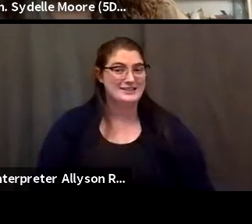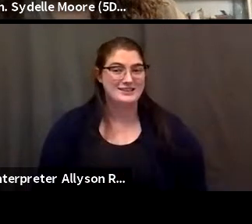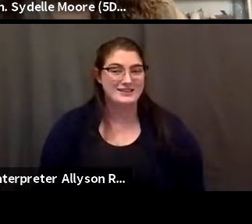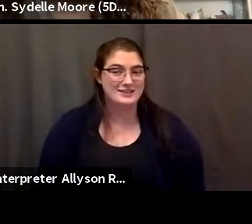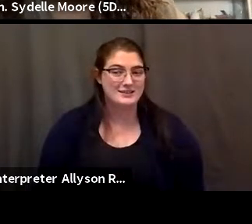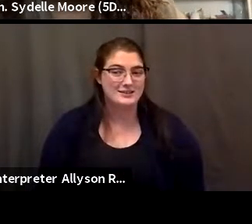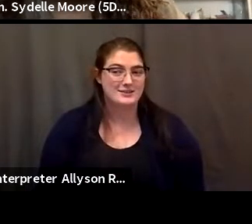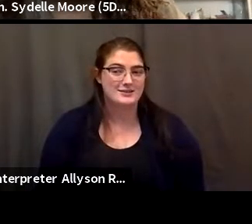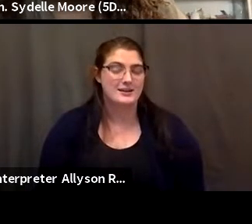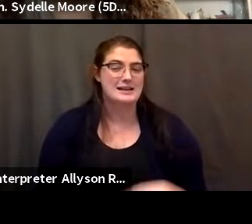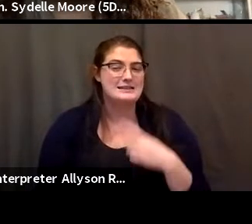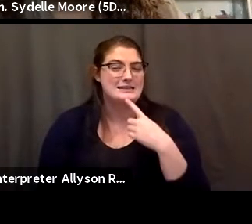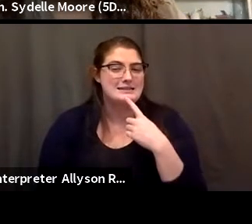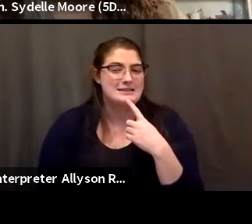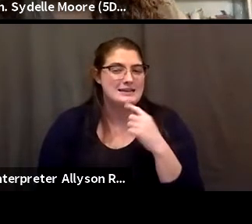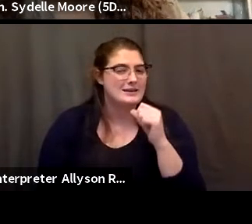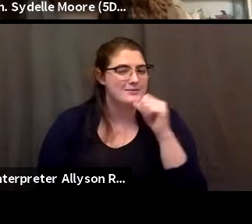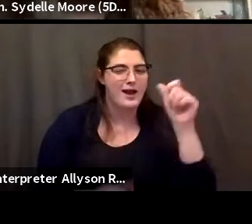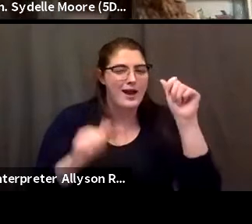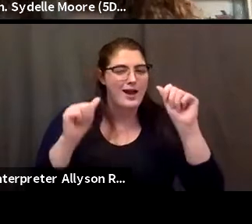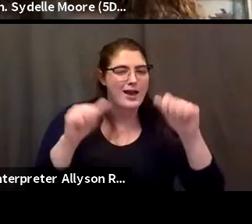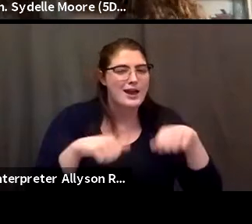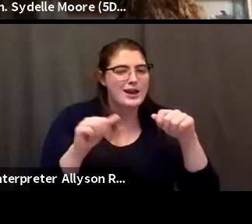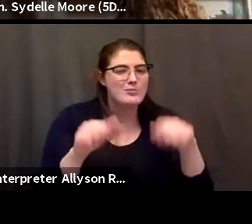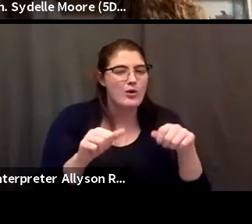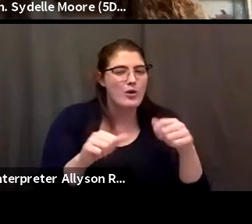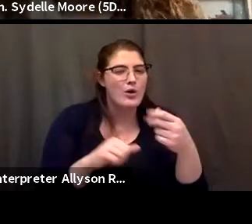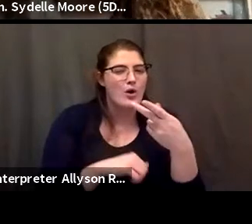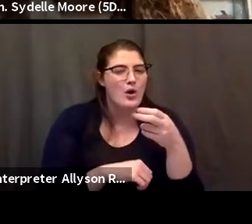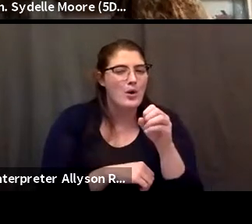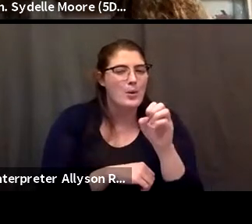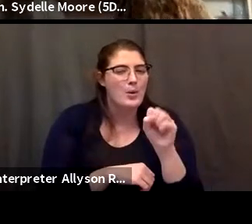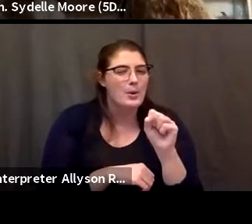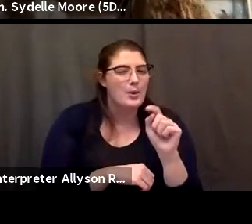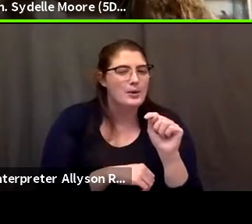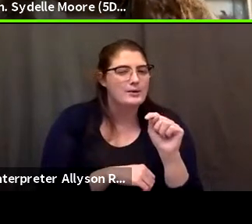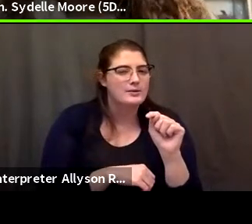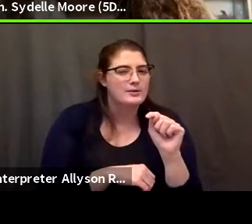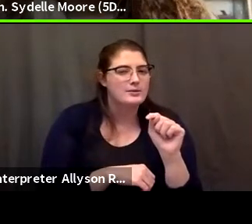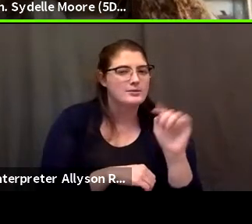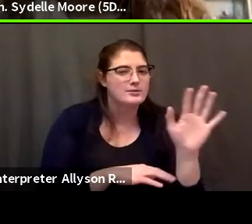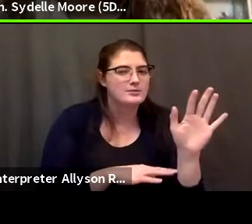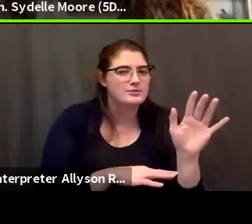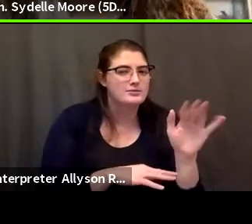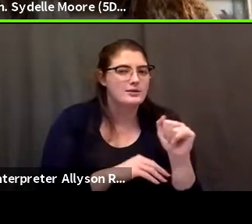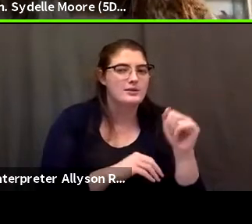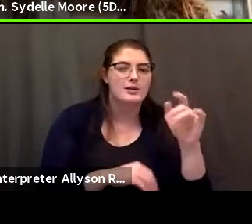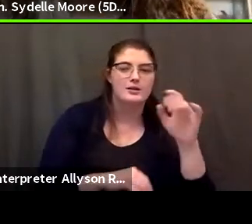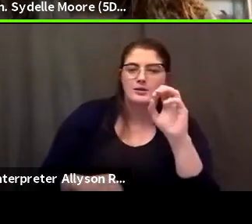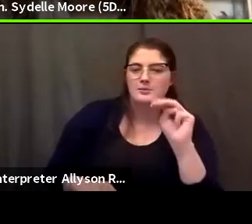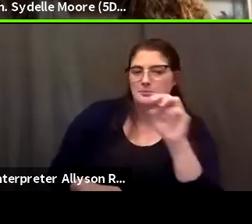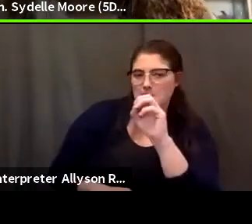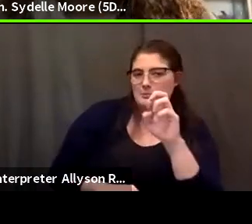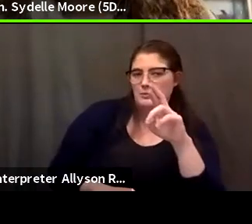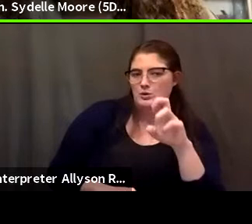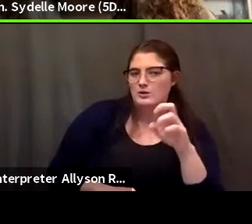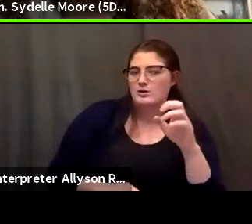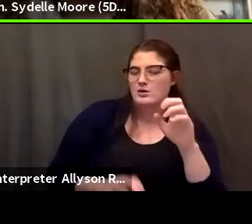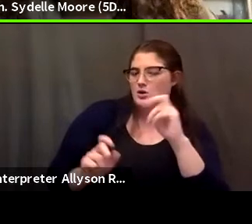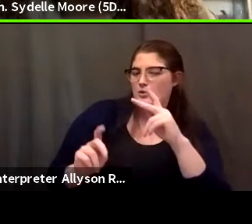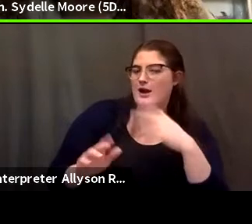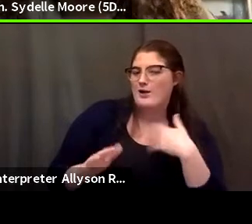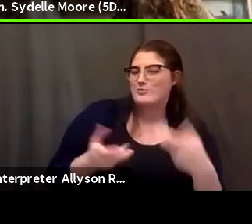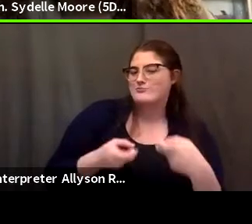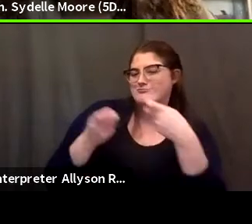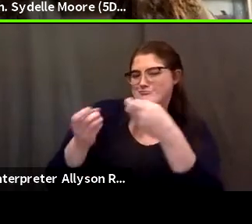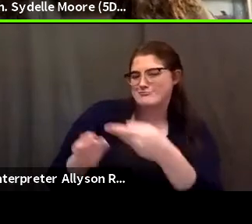It says I'm not able to. Host disabled participant. Let me give you the authority to share